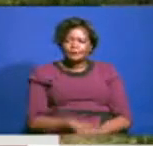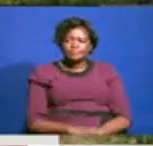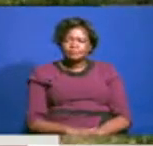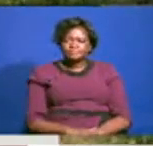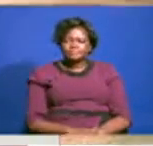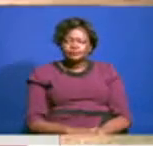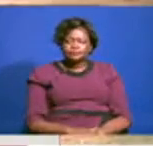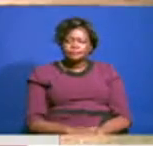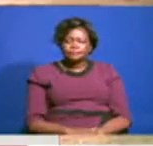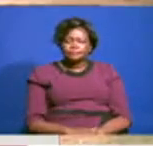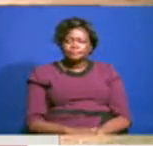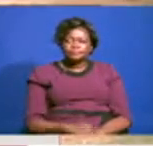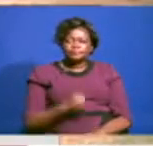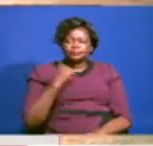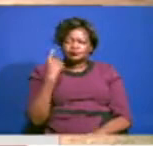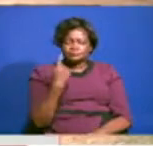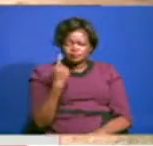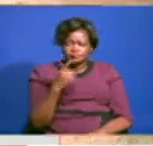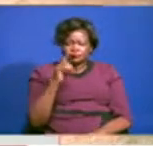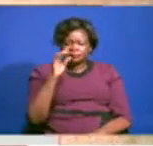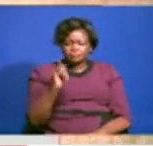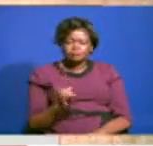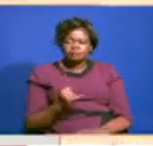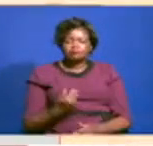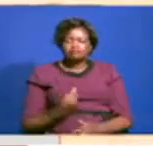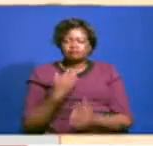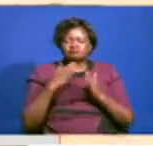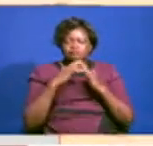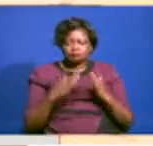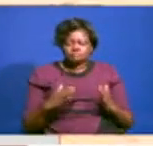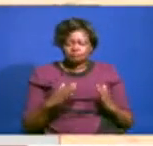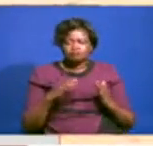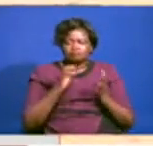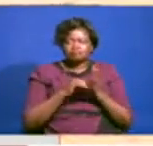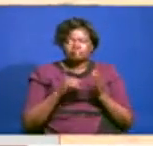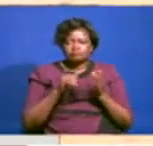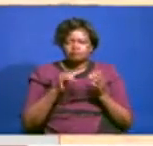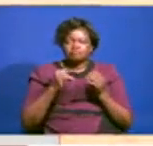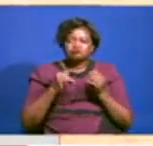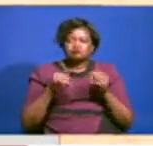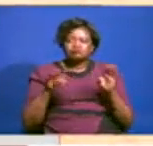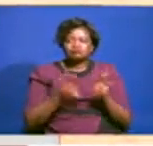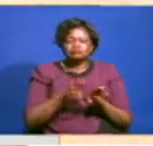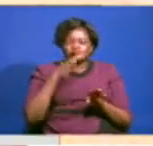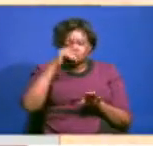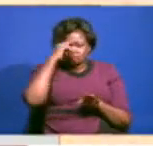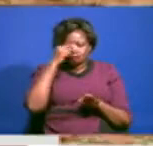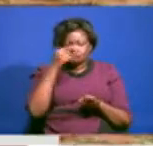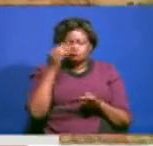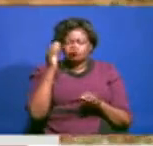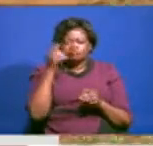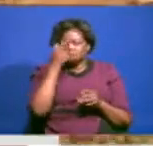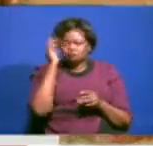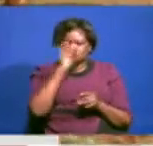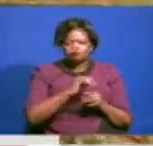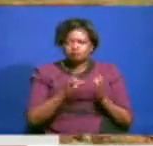The only donkey slaughterhouse in Machakos County was shut down by the government for lack of regulation. 2 years later, and residents